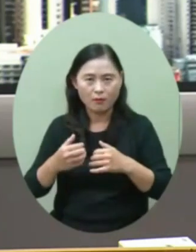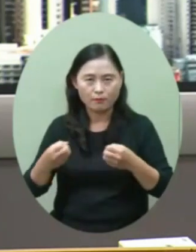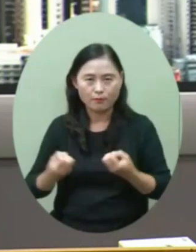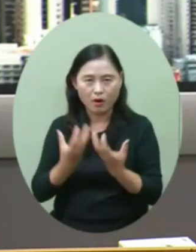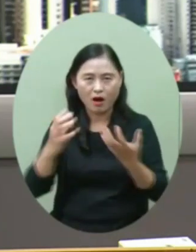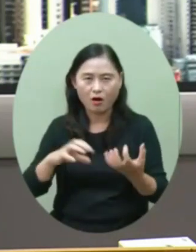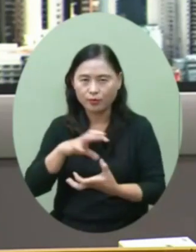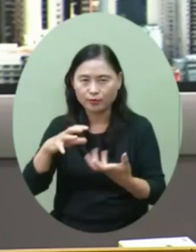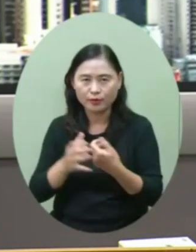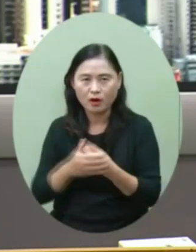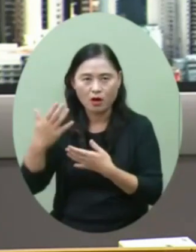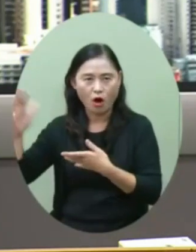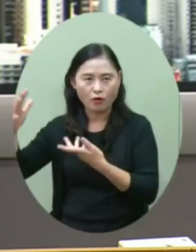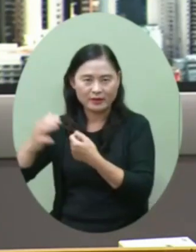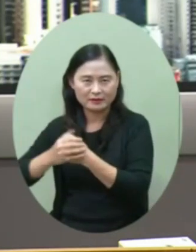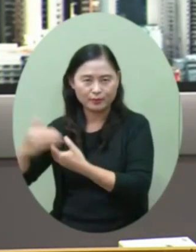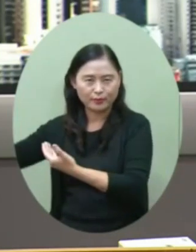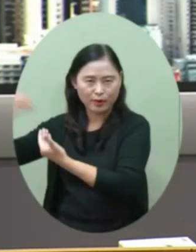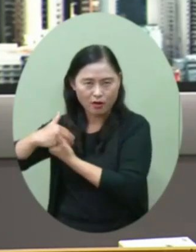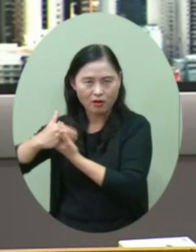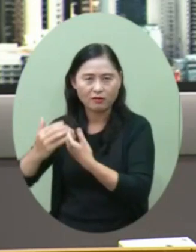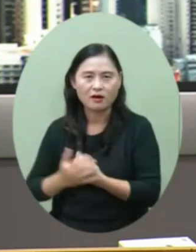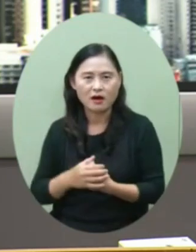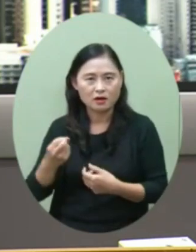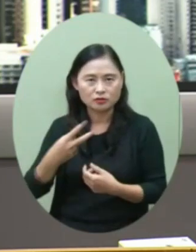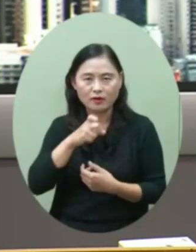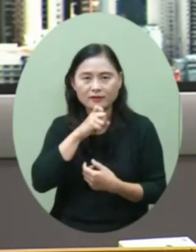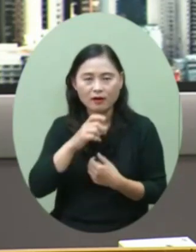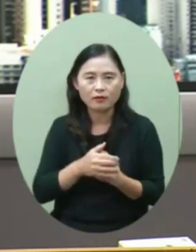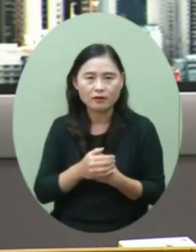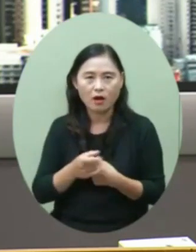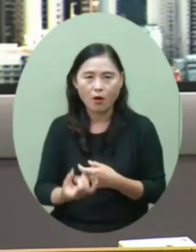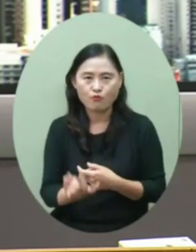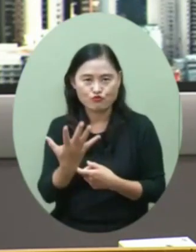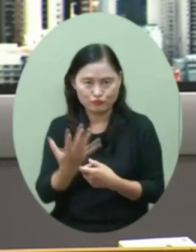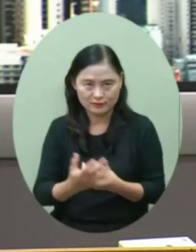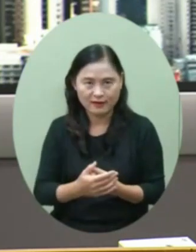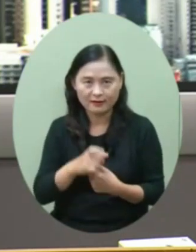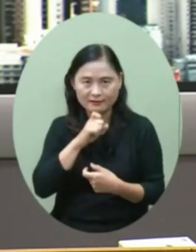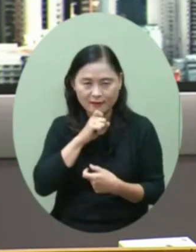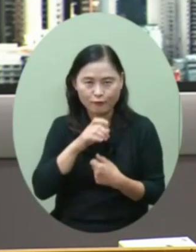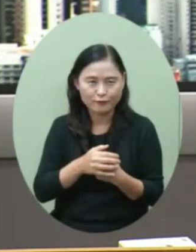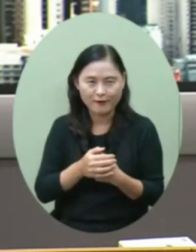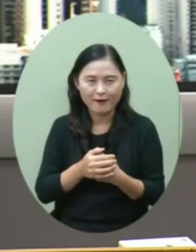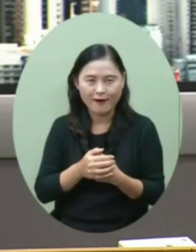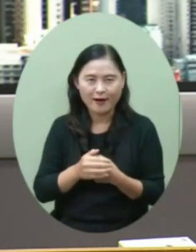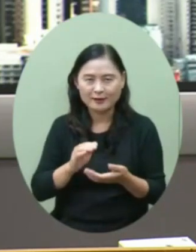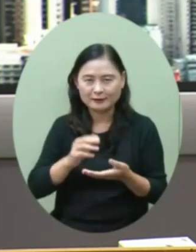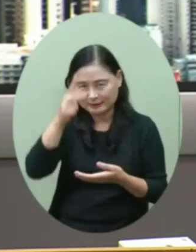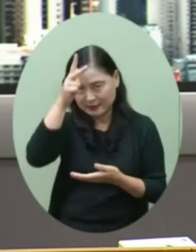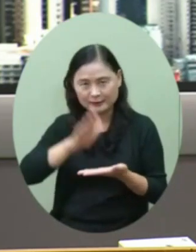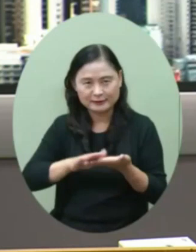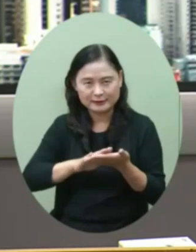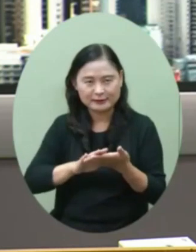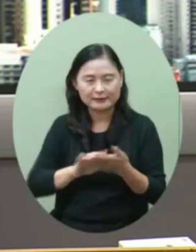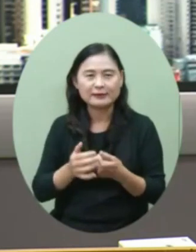seen the turbulences and riots in Hong Kong in the past year. We've seen the involvement of foreign forces, and